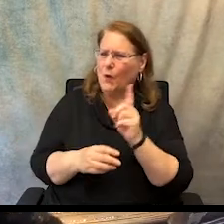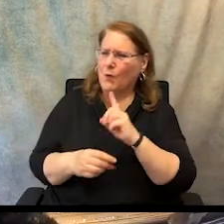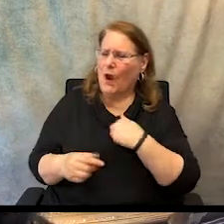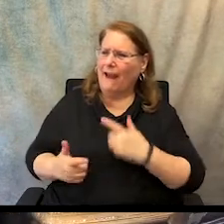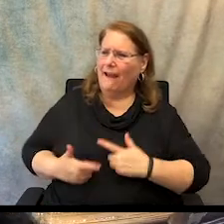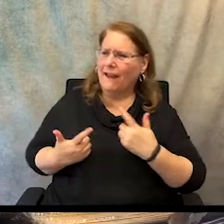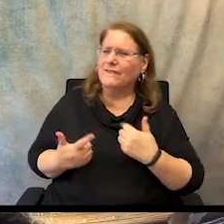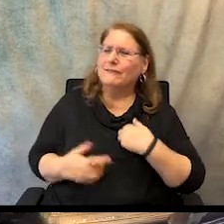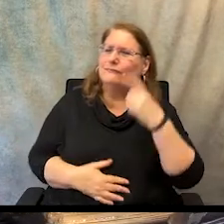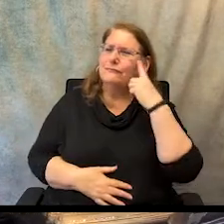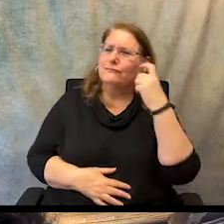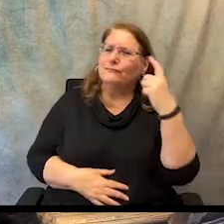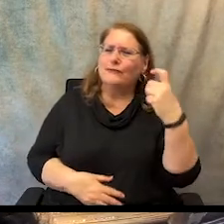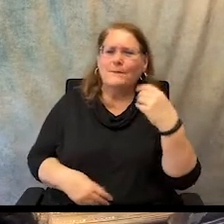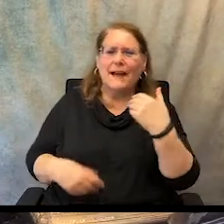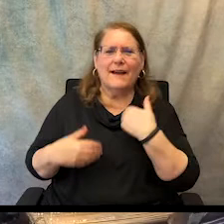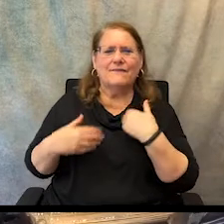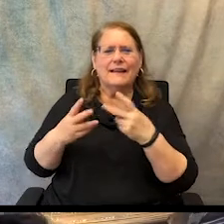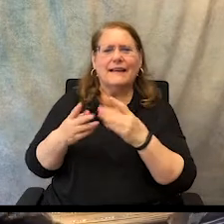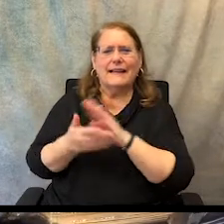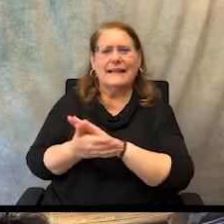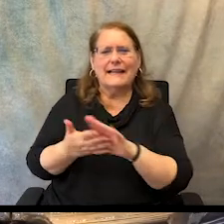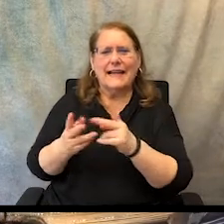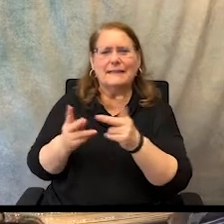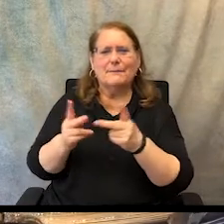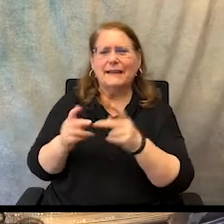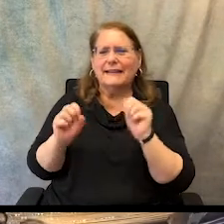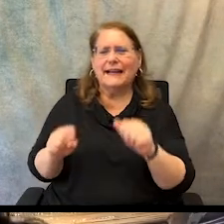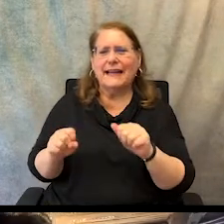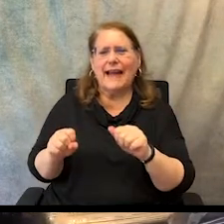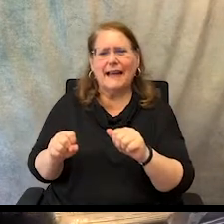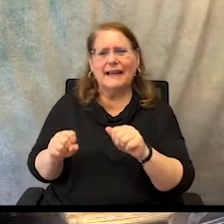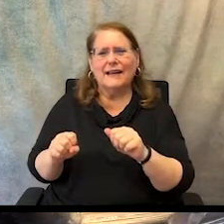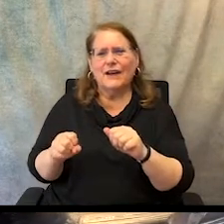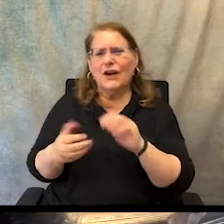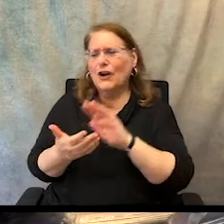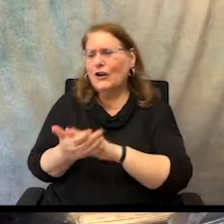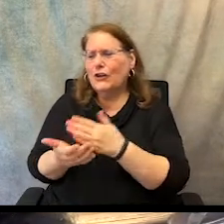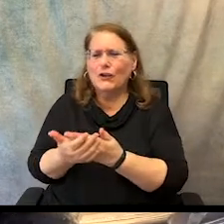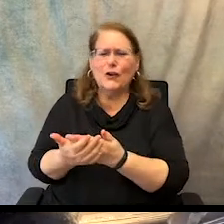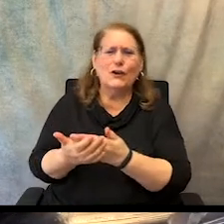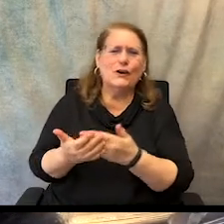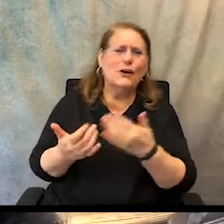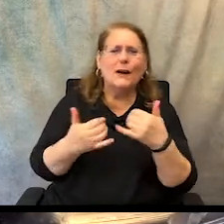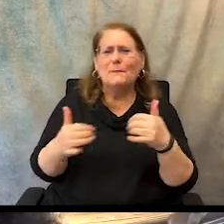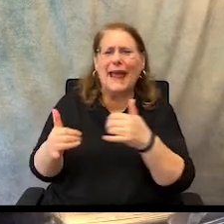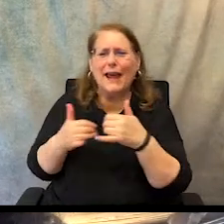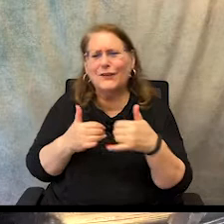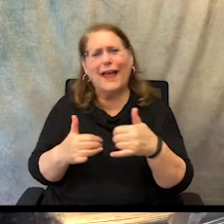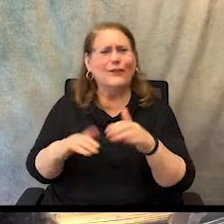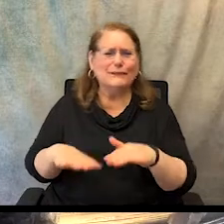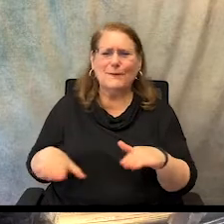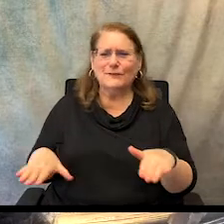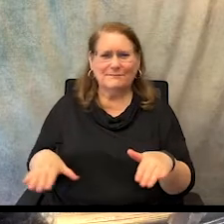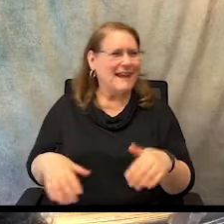dreaming to have a nice place where we could cook shit and play together as a small children,